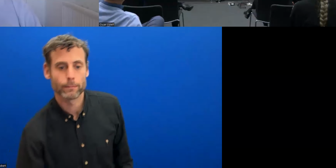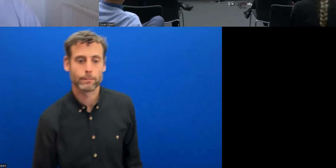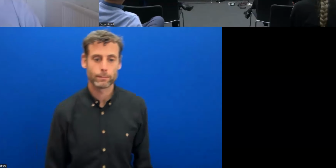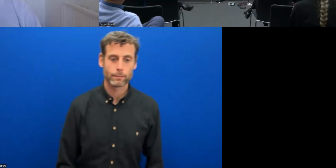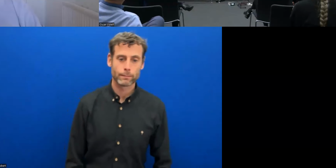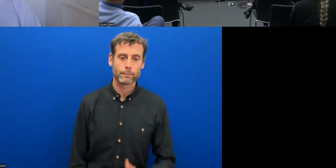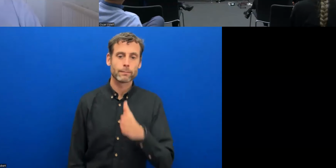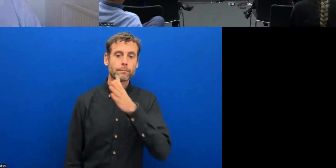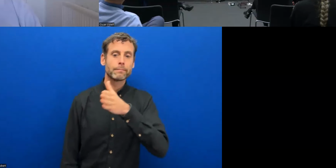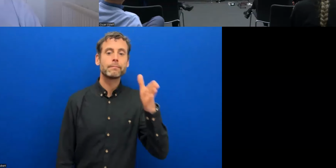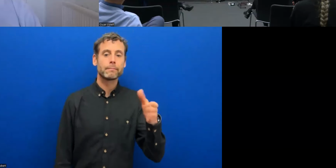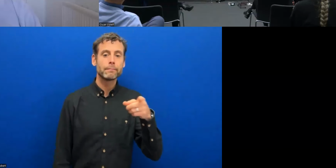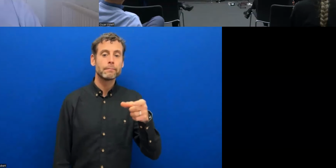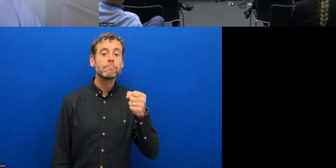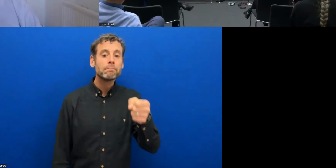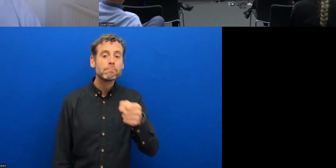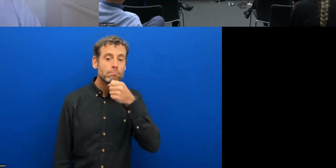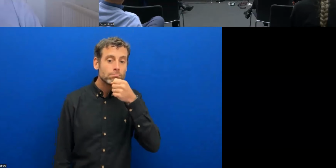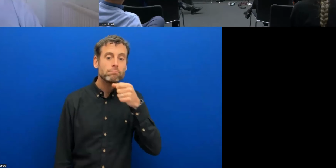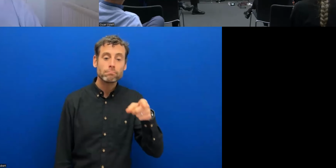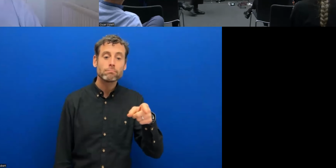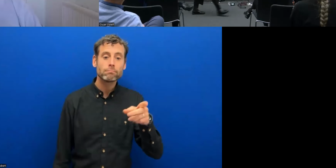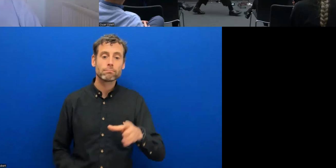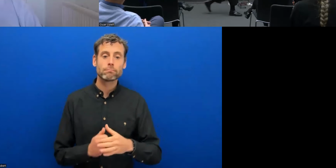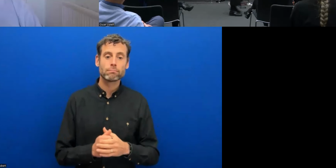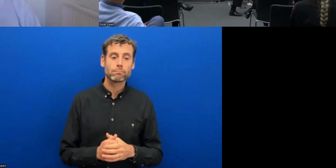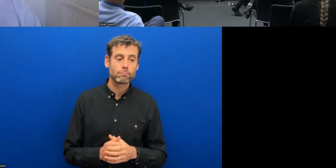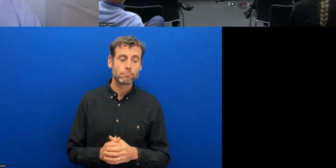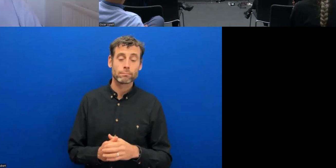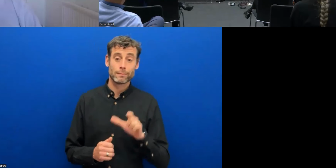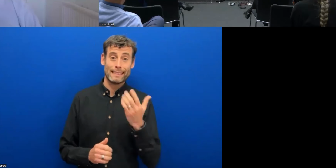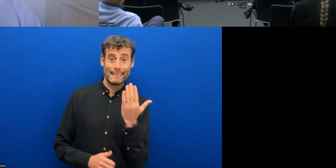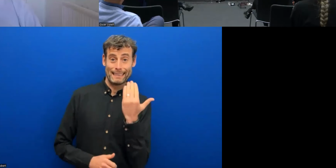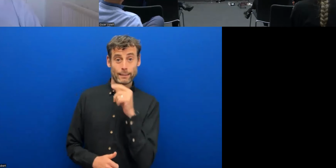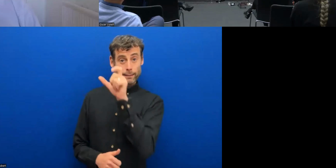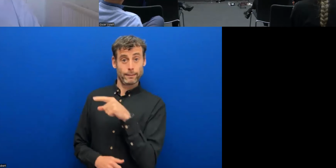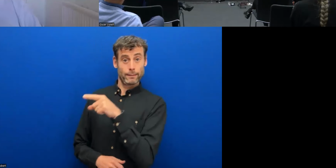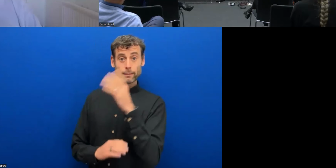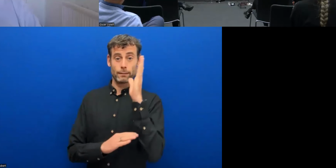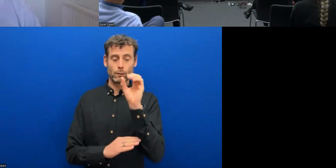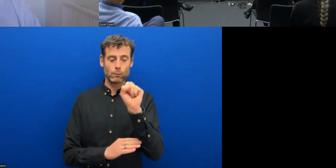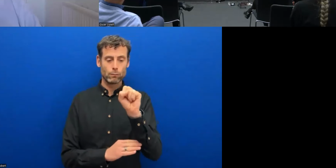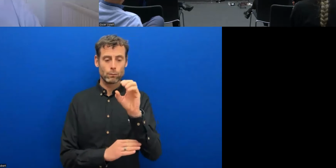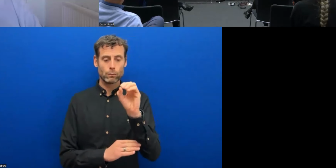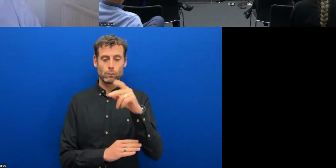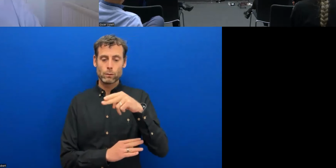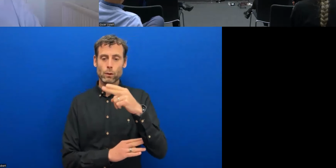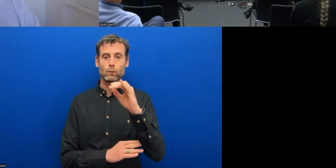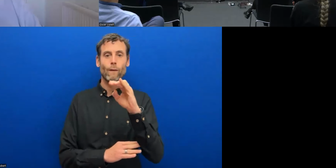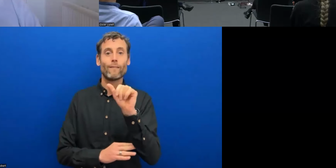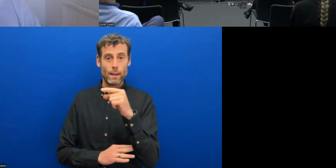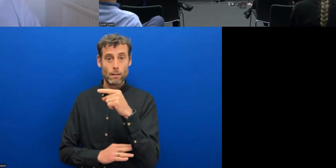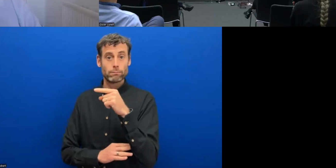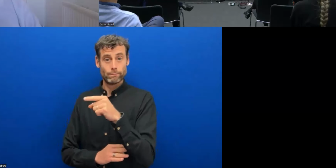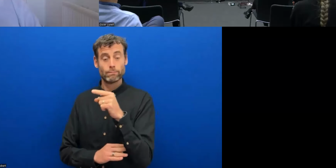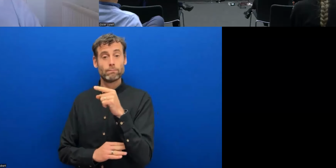Even better. Okay. So, Sophia, you were just saying that Peter has been performing with you for